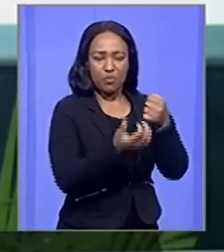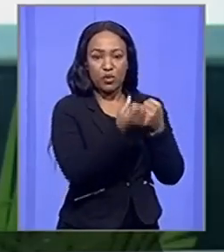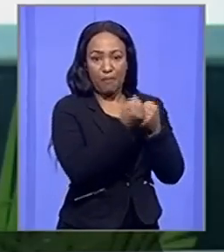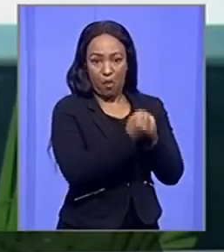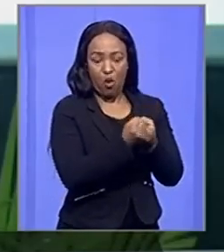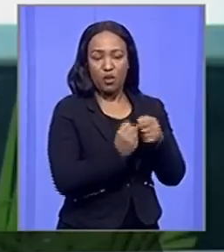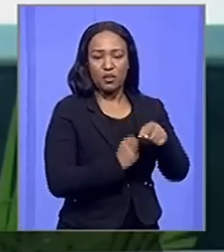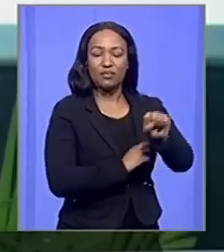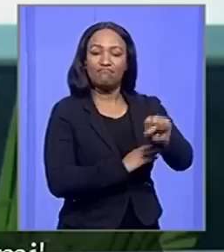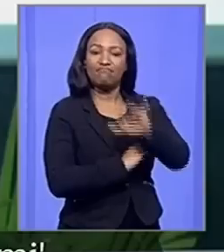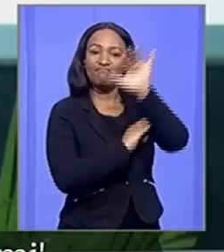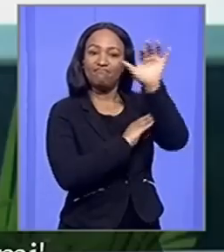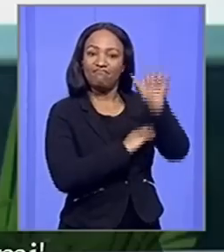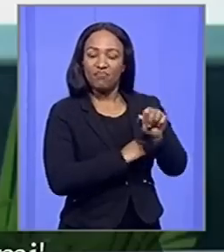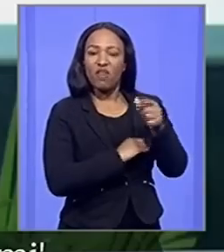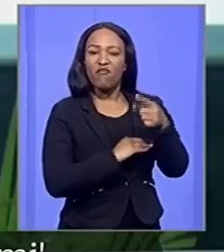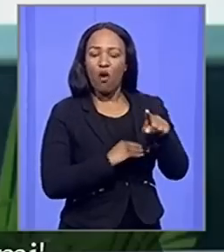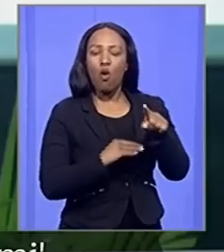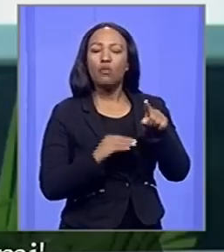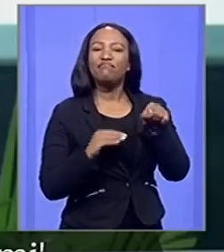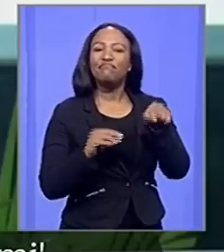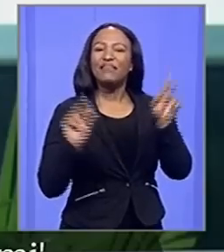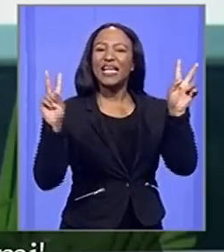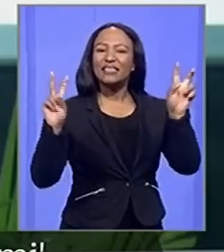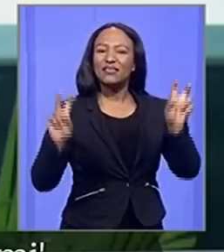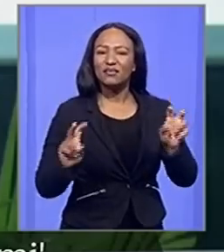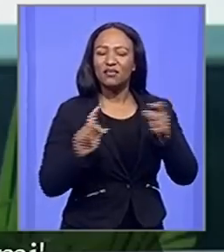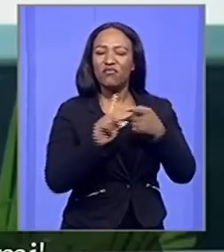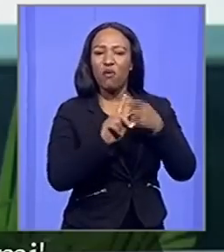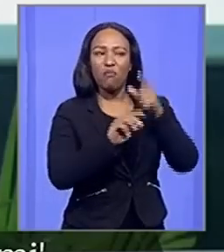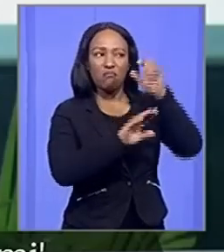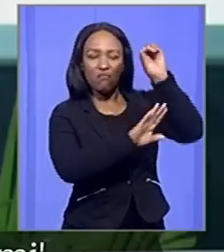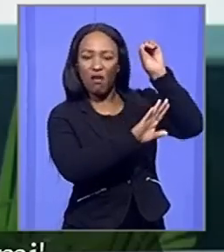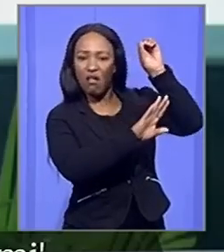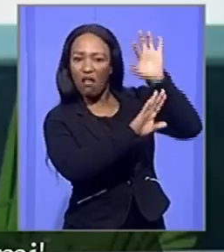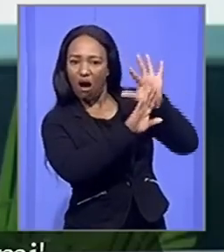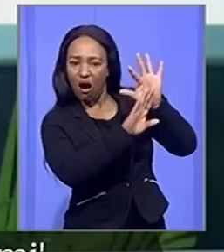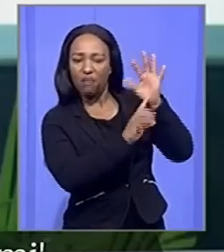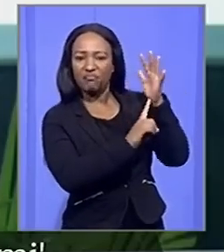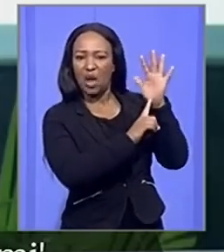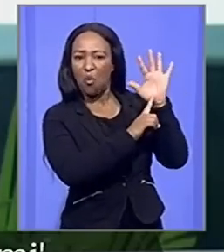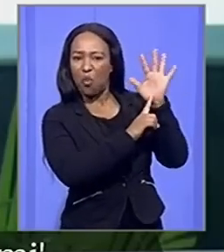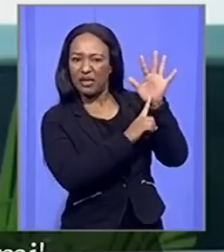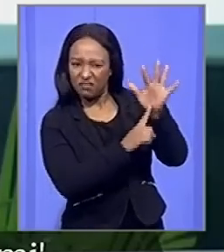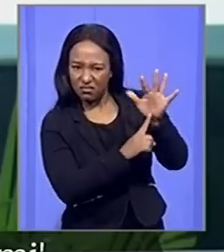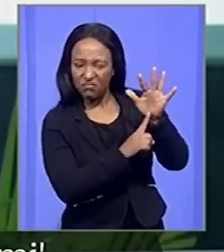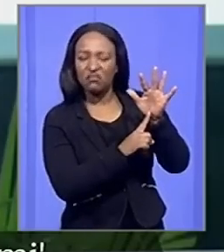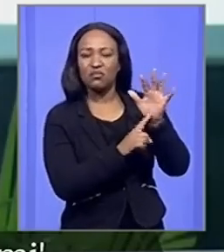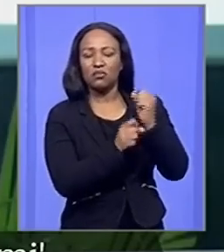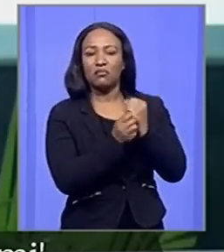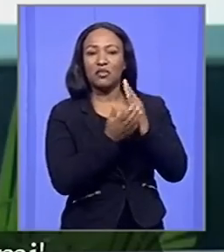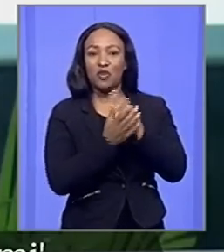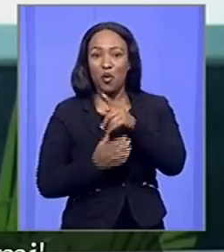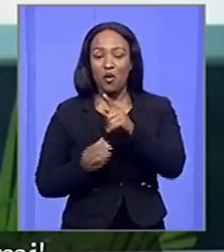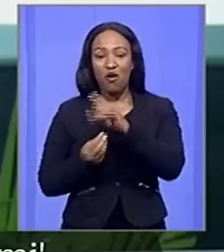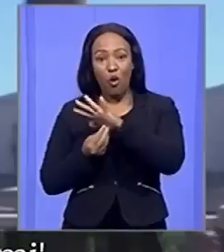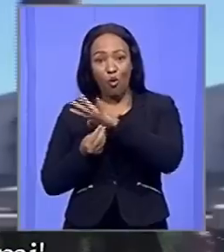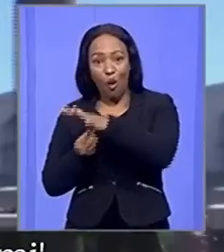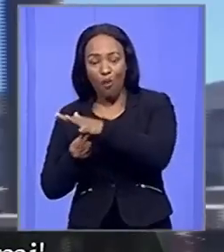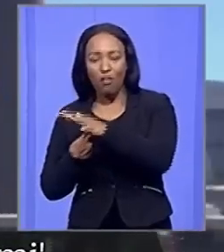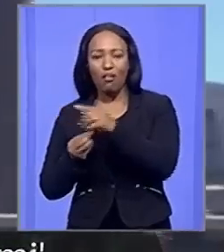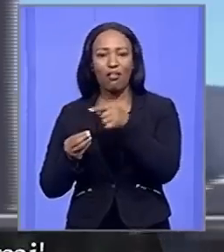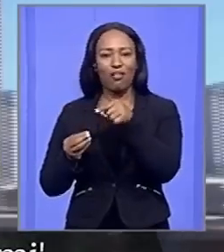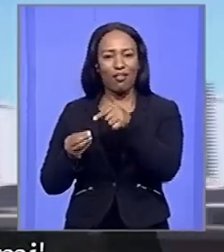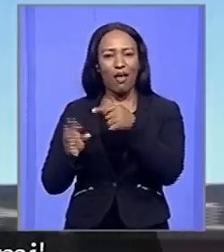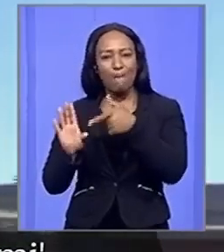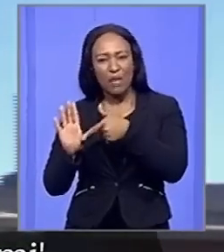to renewable energy, ensuring that this transition is both just and inclusive. Go